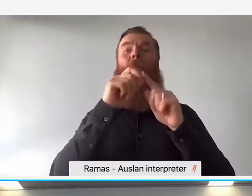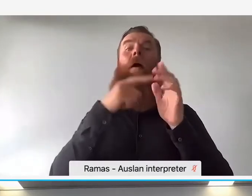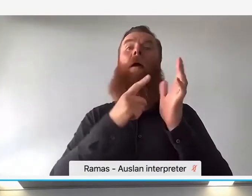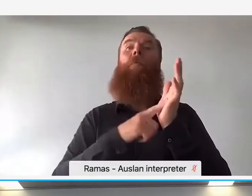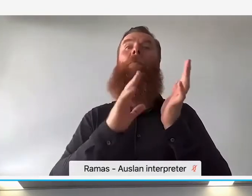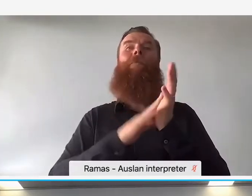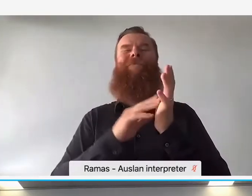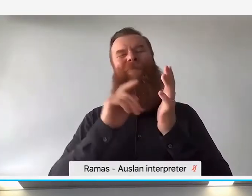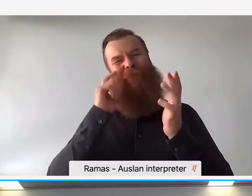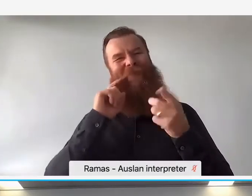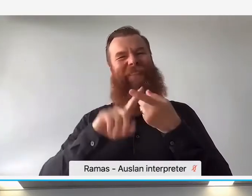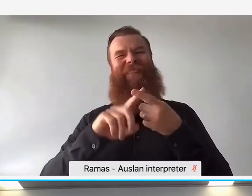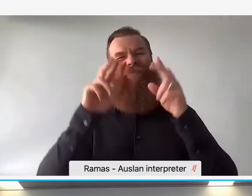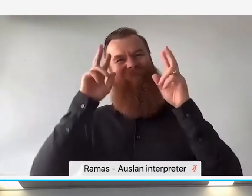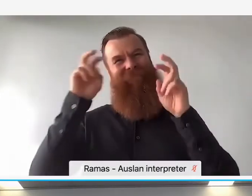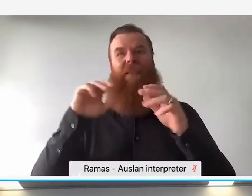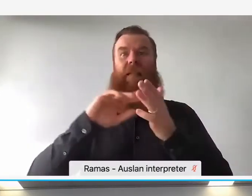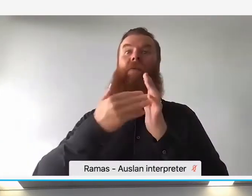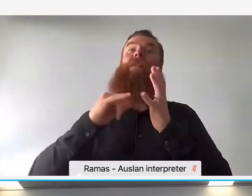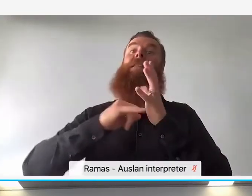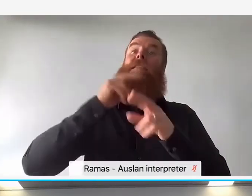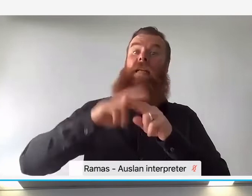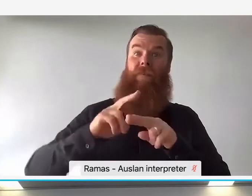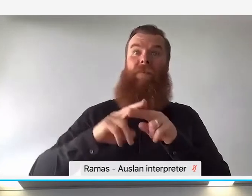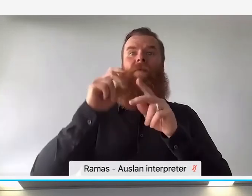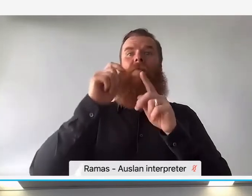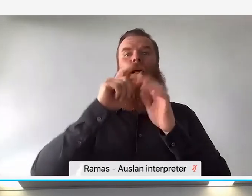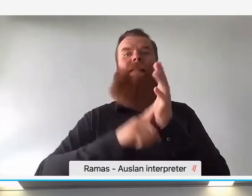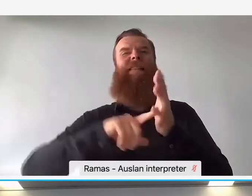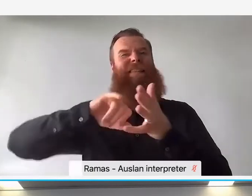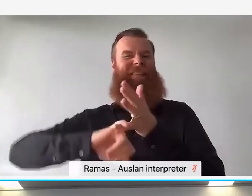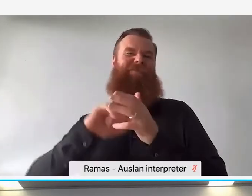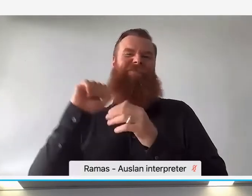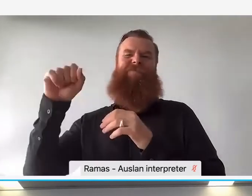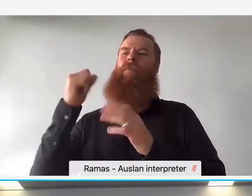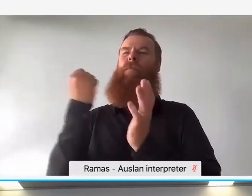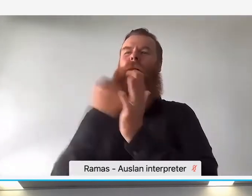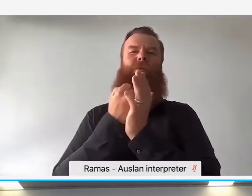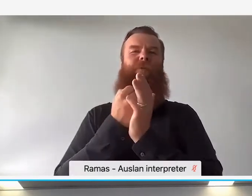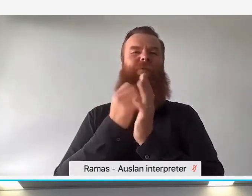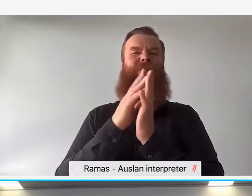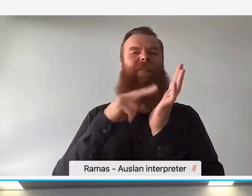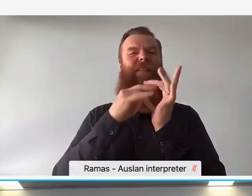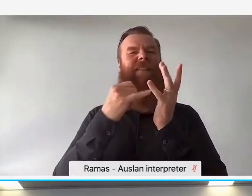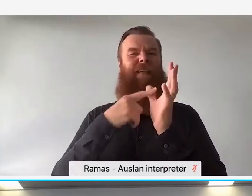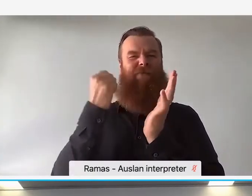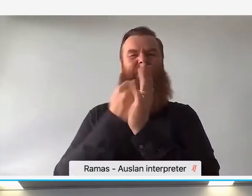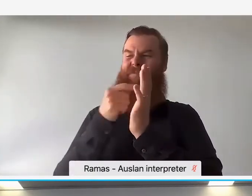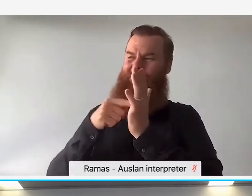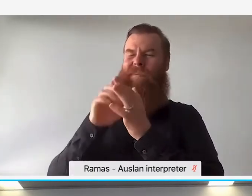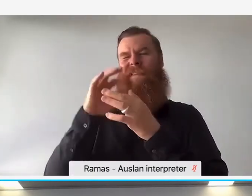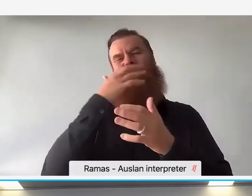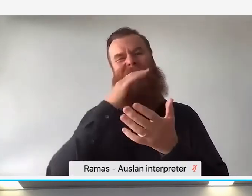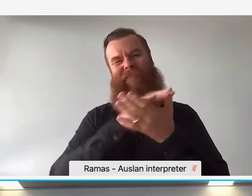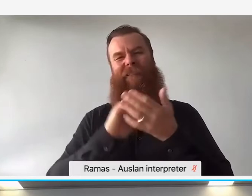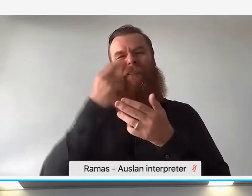the name PLS because that's the visa that they're currently employed on. So forgive me, I just will have to keep doing it for a